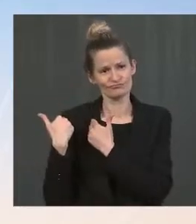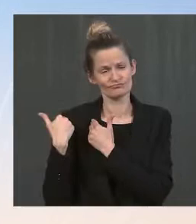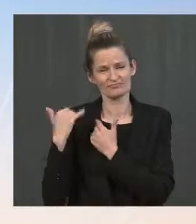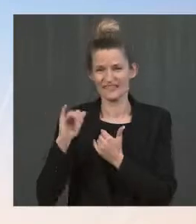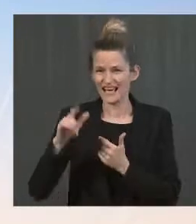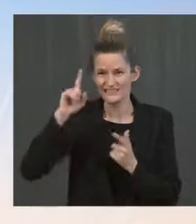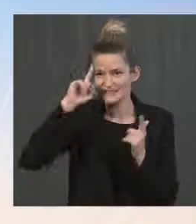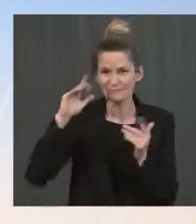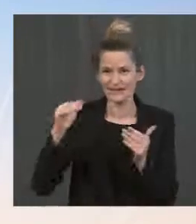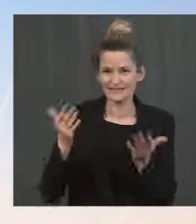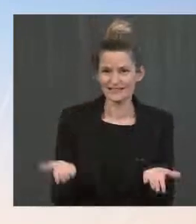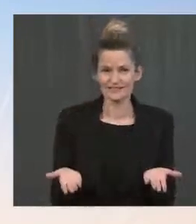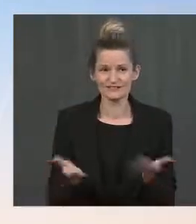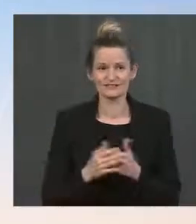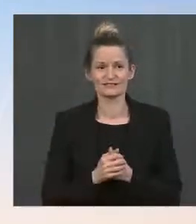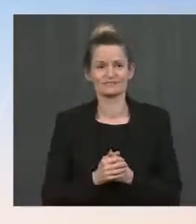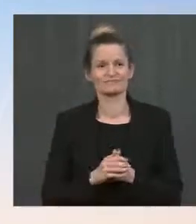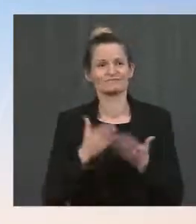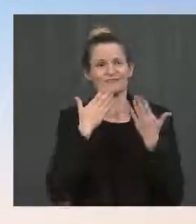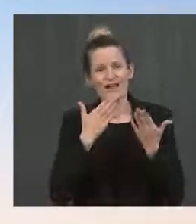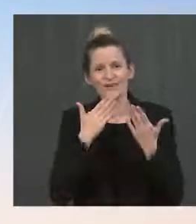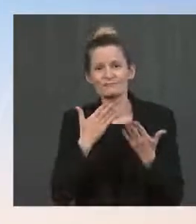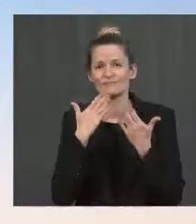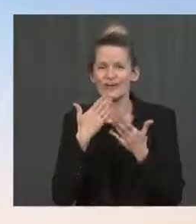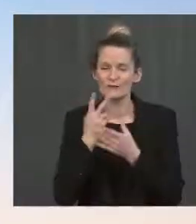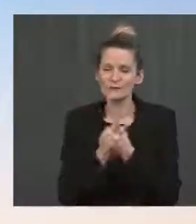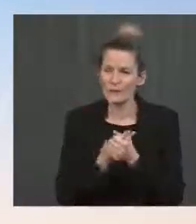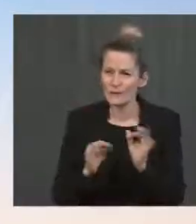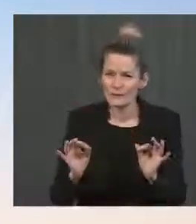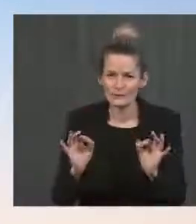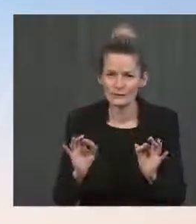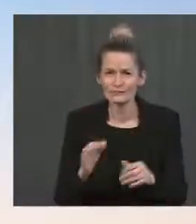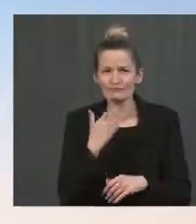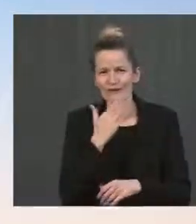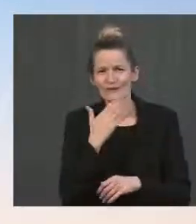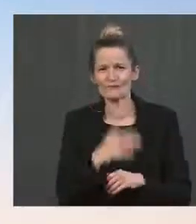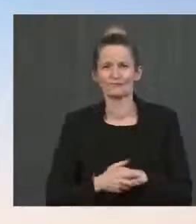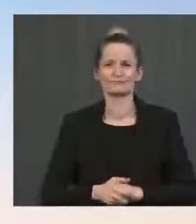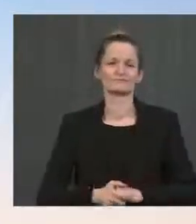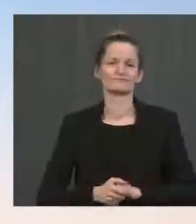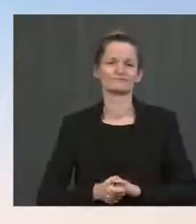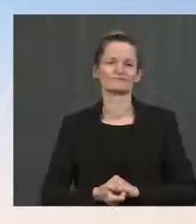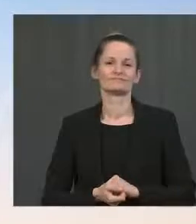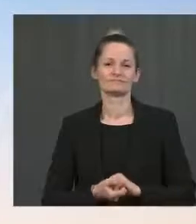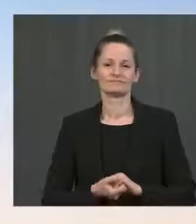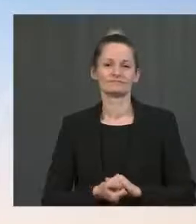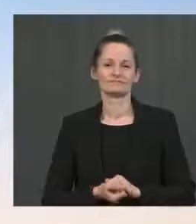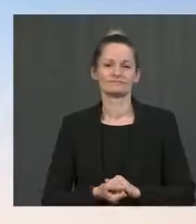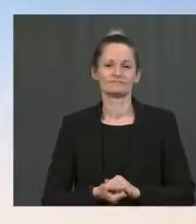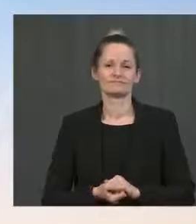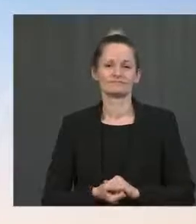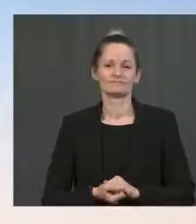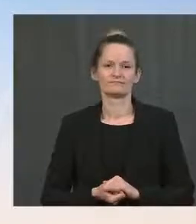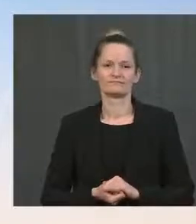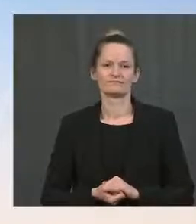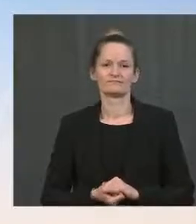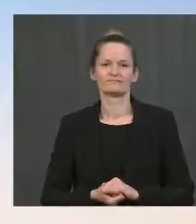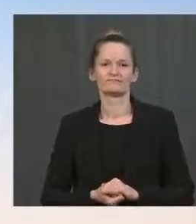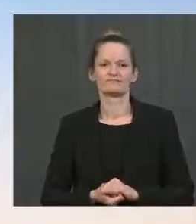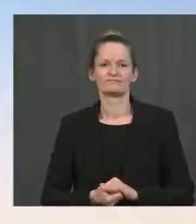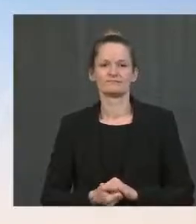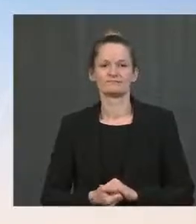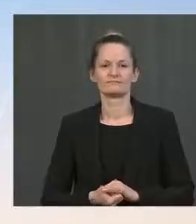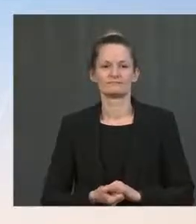Thank you, Secretary Vilsack. Thank you to our NEC director for joining us. Thanks. Thank you.